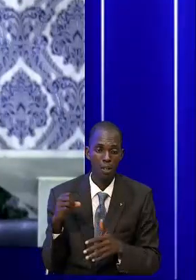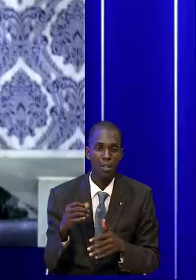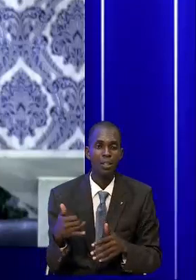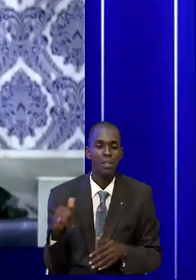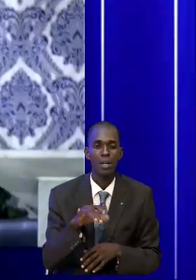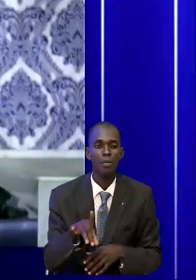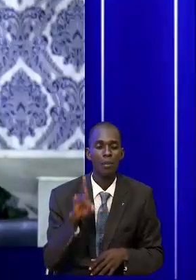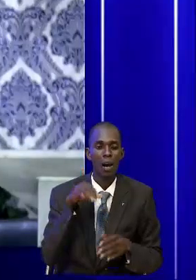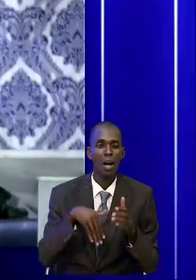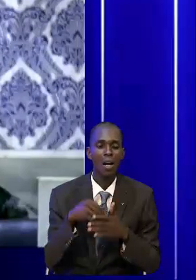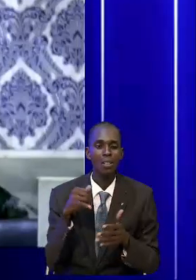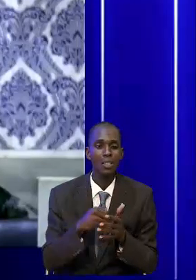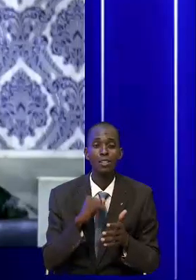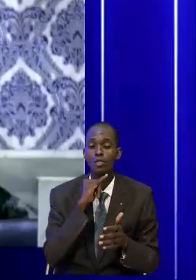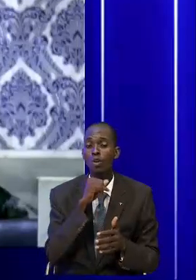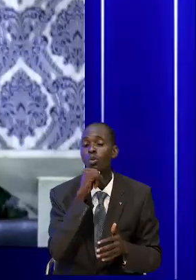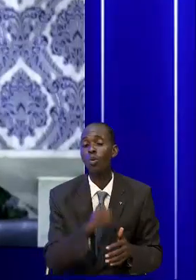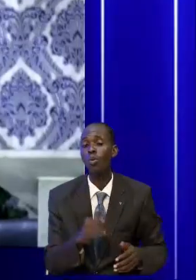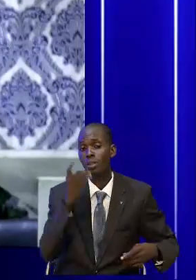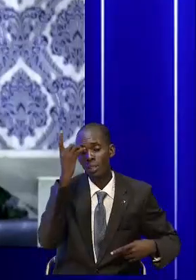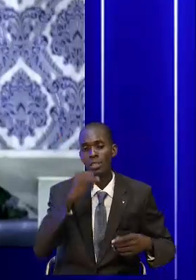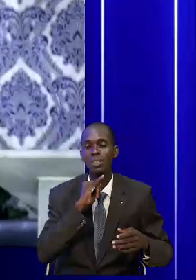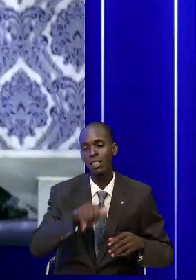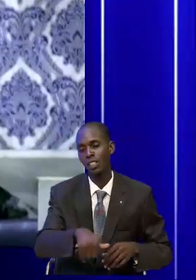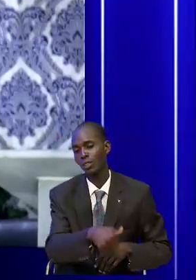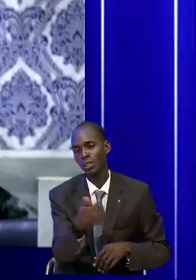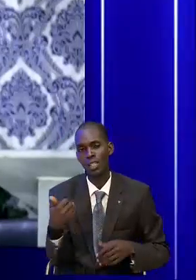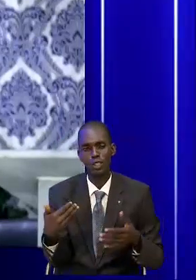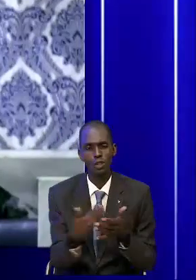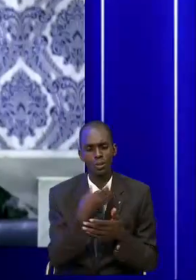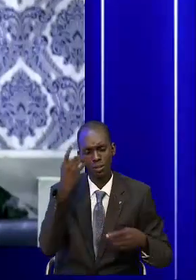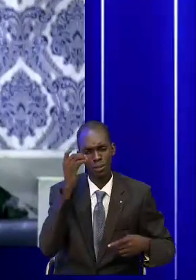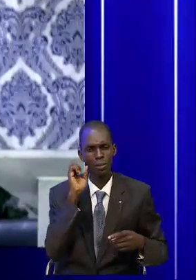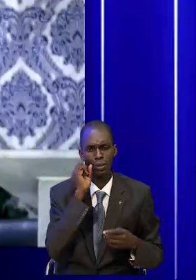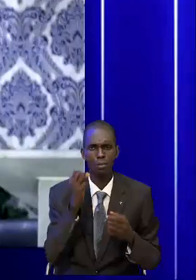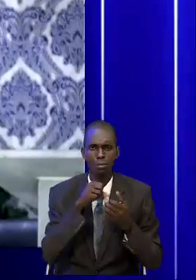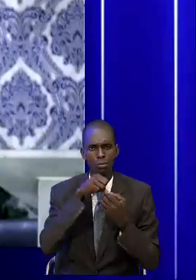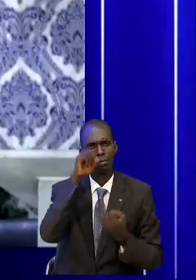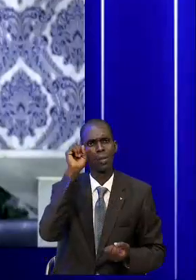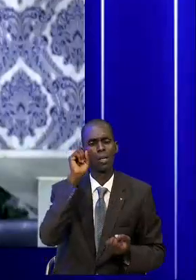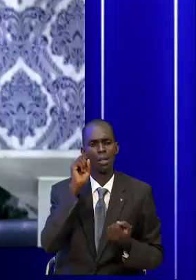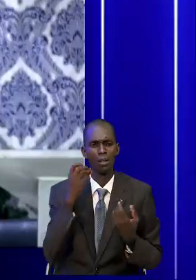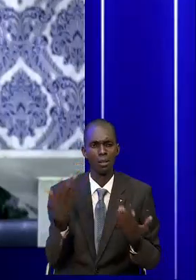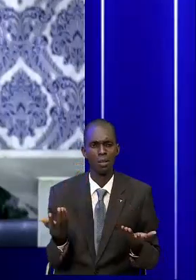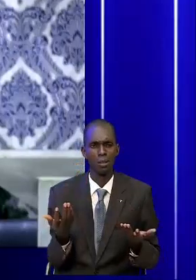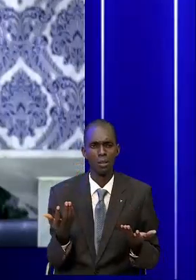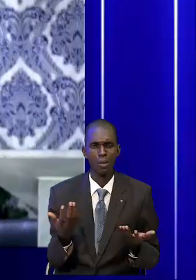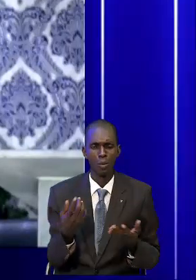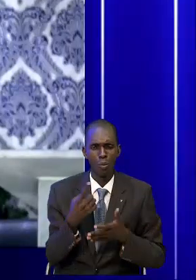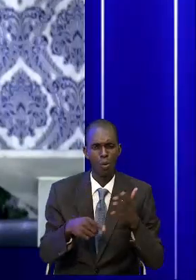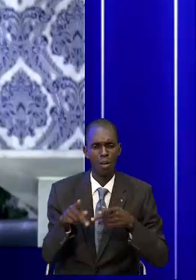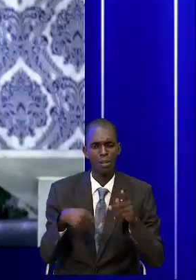did 4 tests. As result came out, they said it was not pneumonia again, it's asthma.